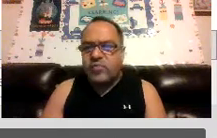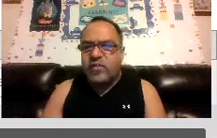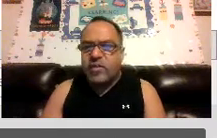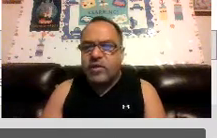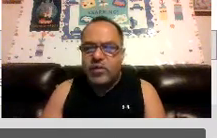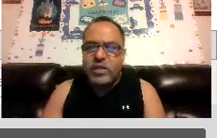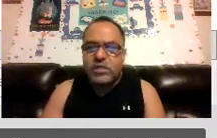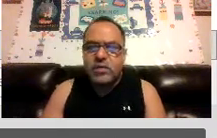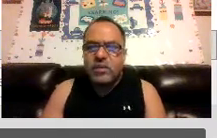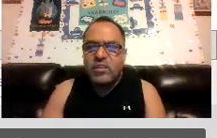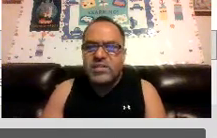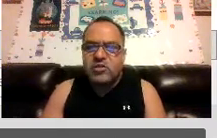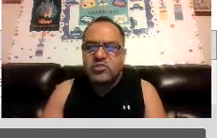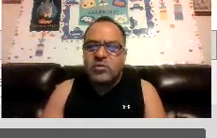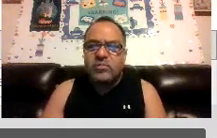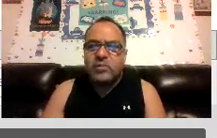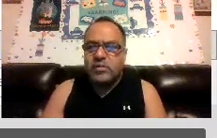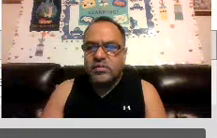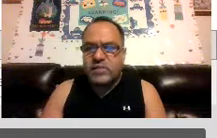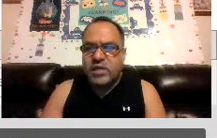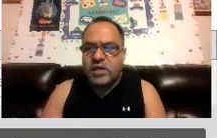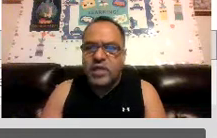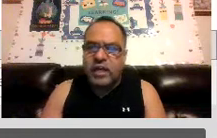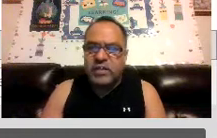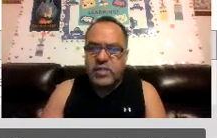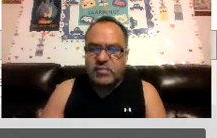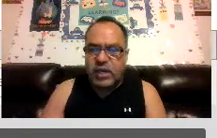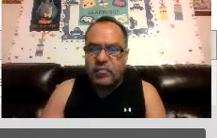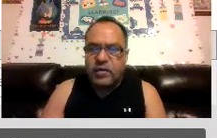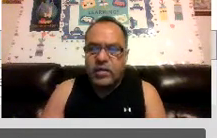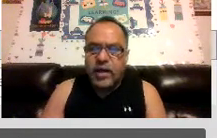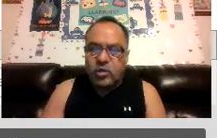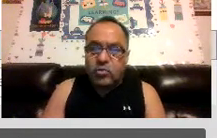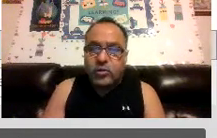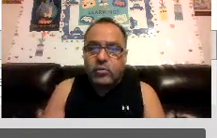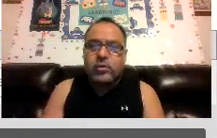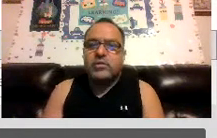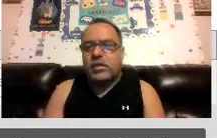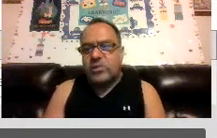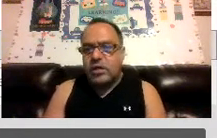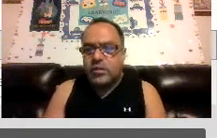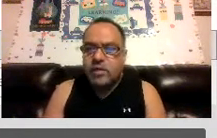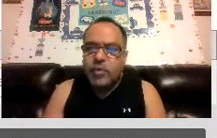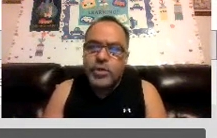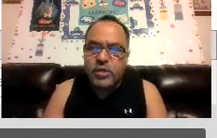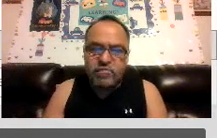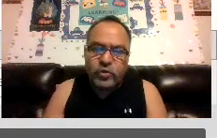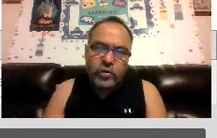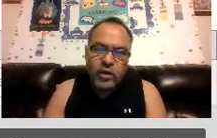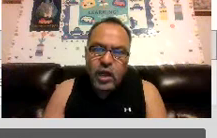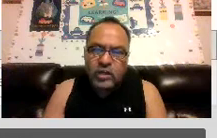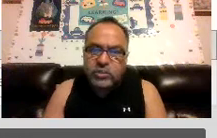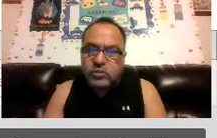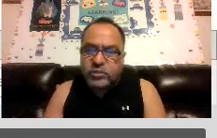page in front of them and grinned. "That's our stone," they said at exactly the same time. I told you, Tala shouted, poking her